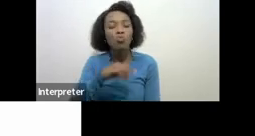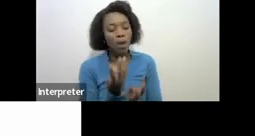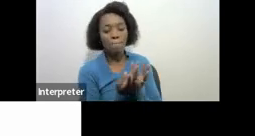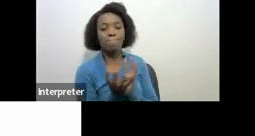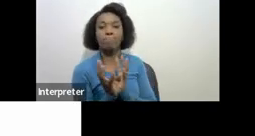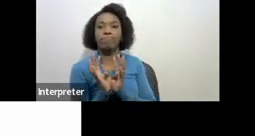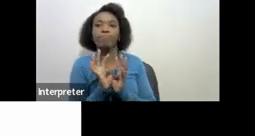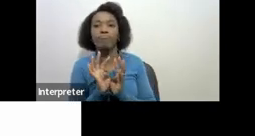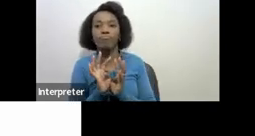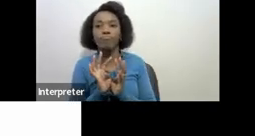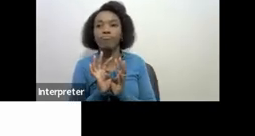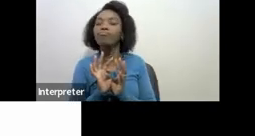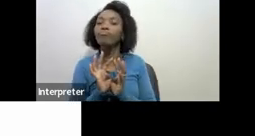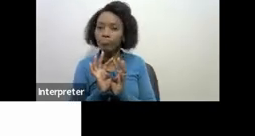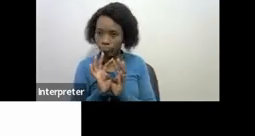we